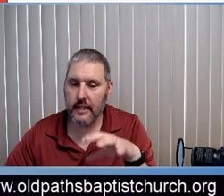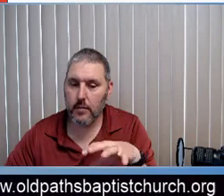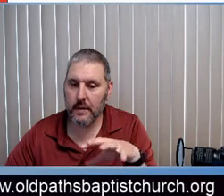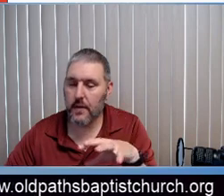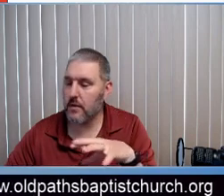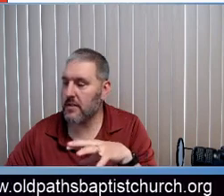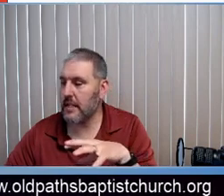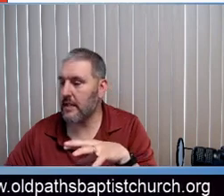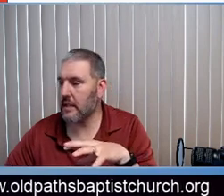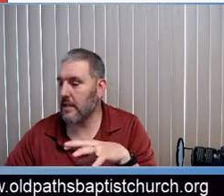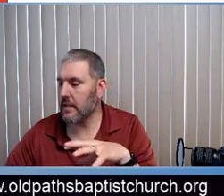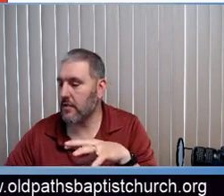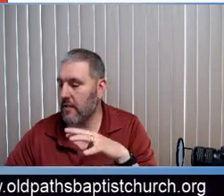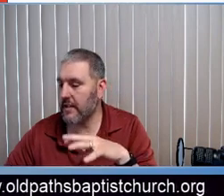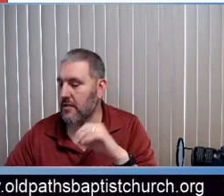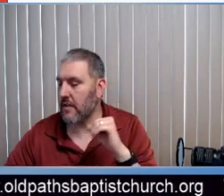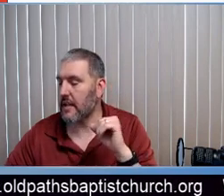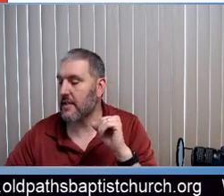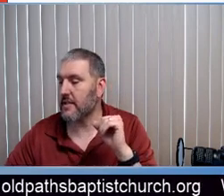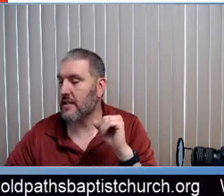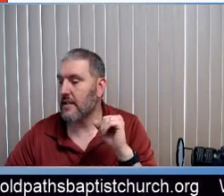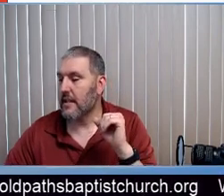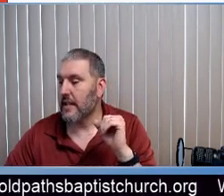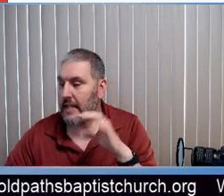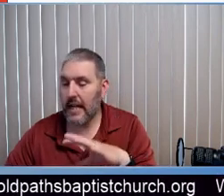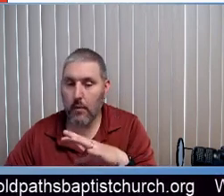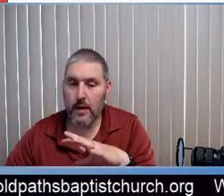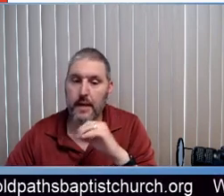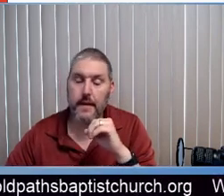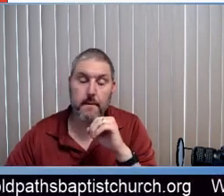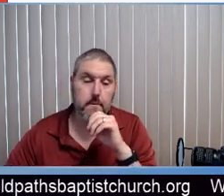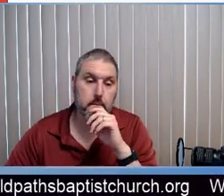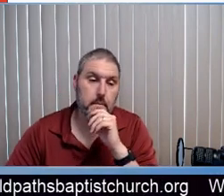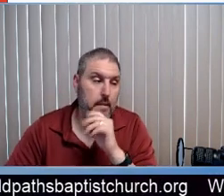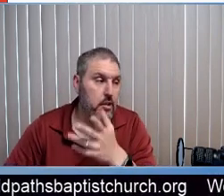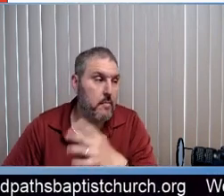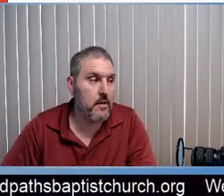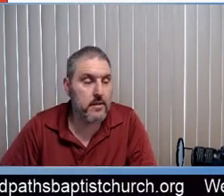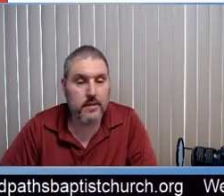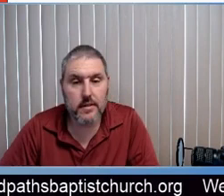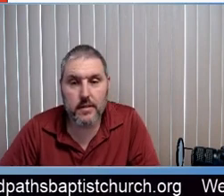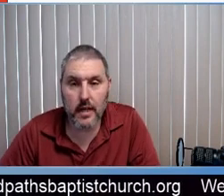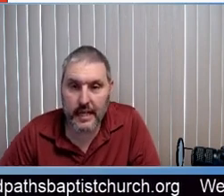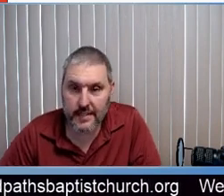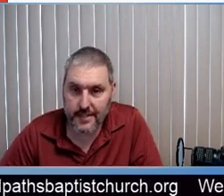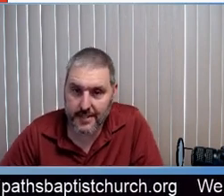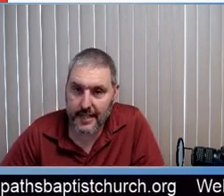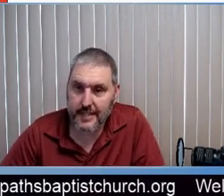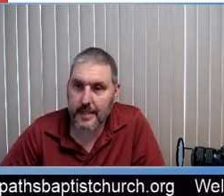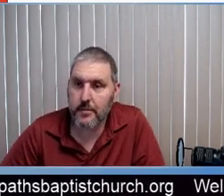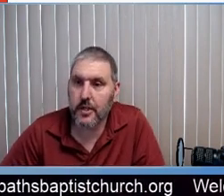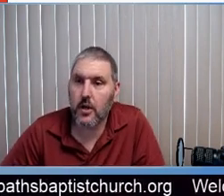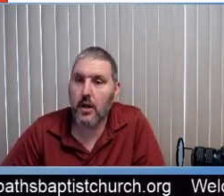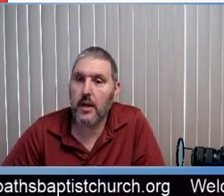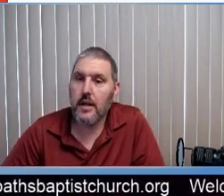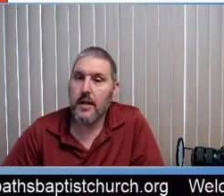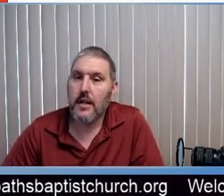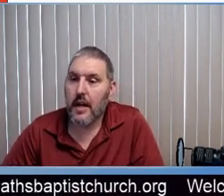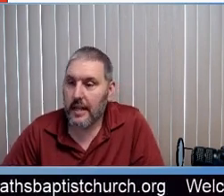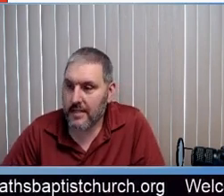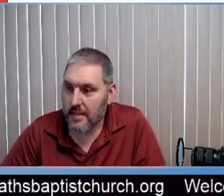to deal with those that transgress in that way. I'm talking about against the second table of the